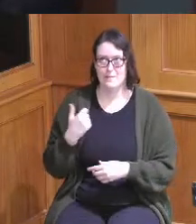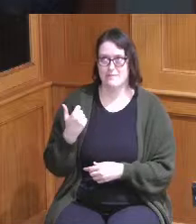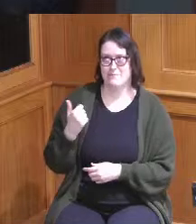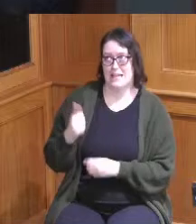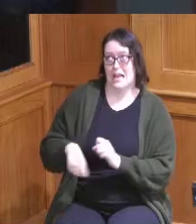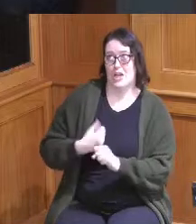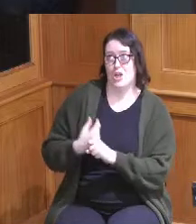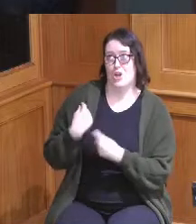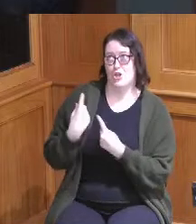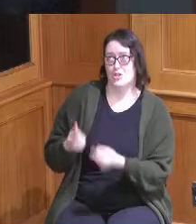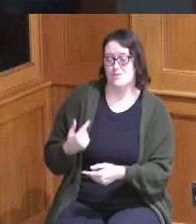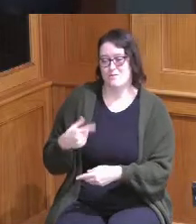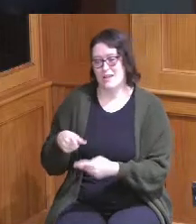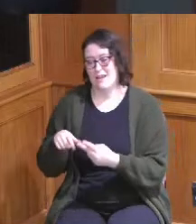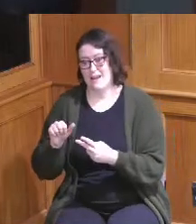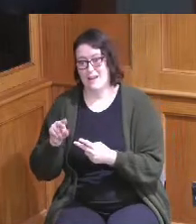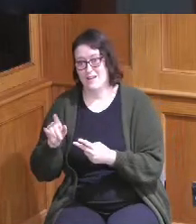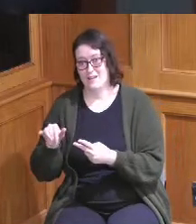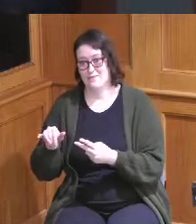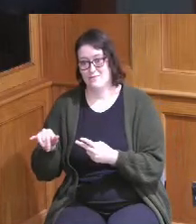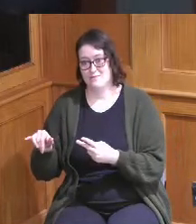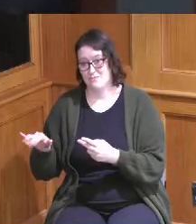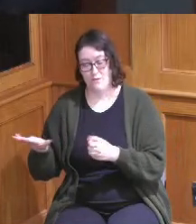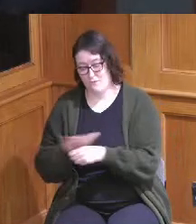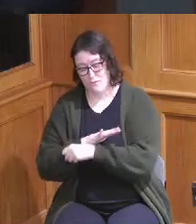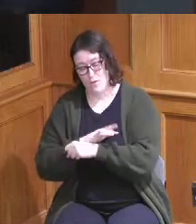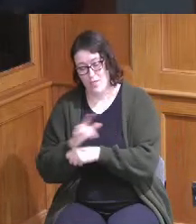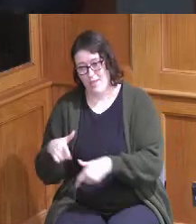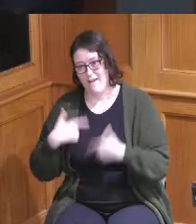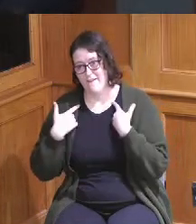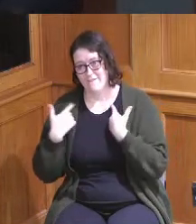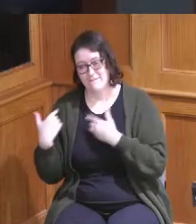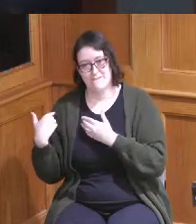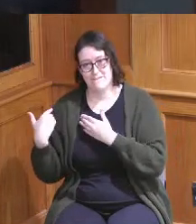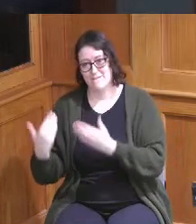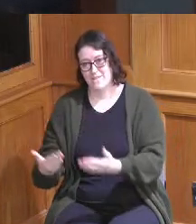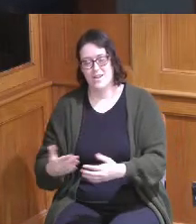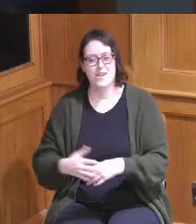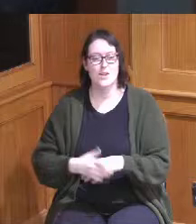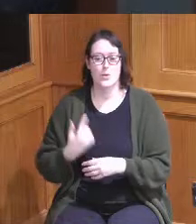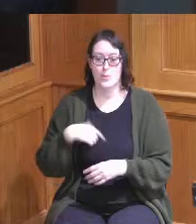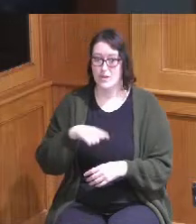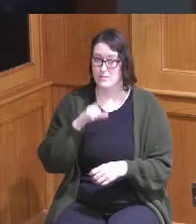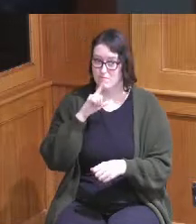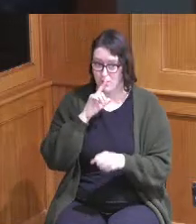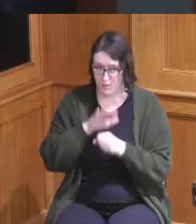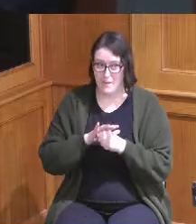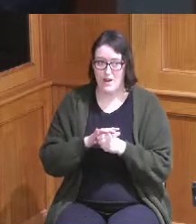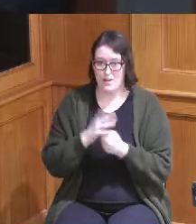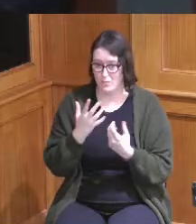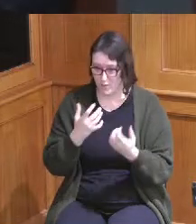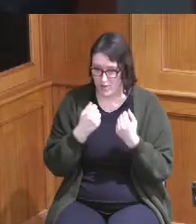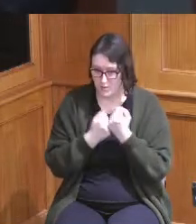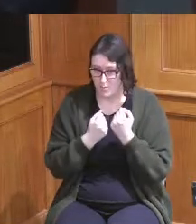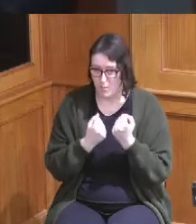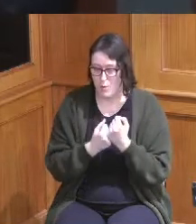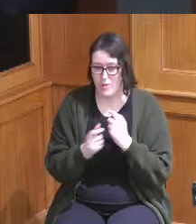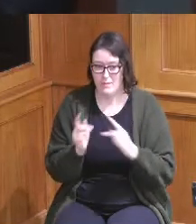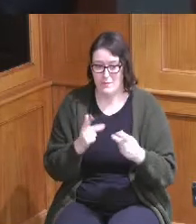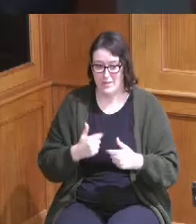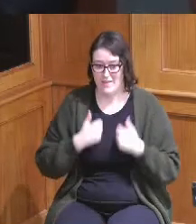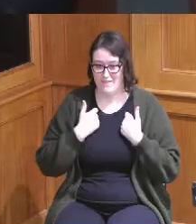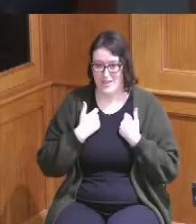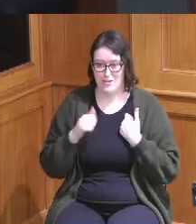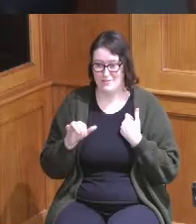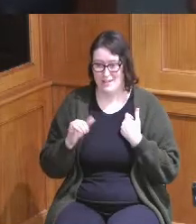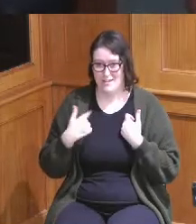in February. Andy's been here his whole life. And so we are committed to the residents of Hamilton County, and we practice and